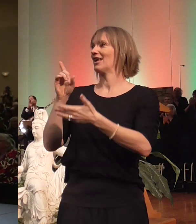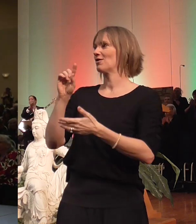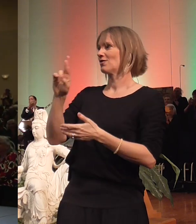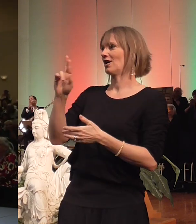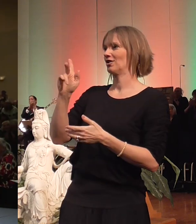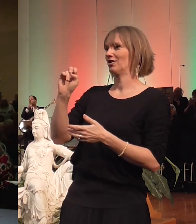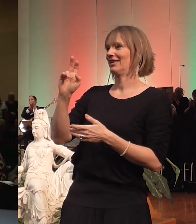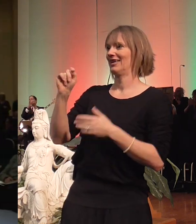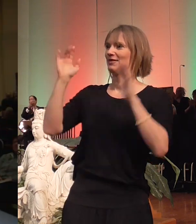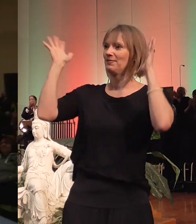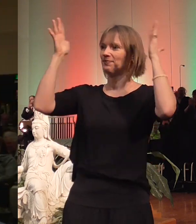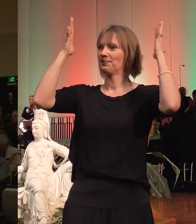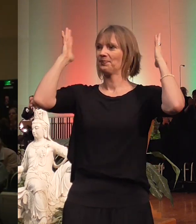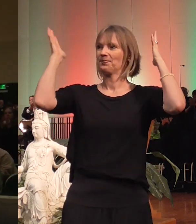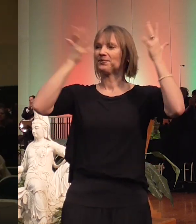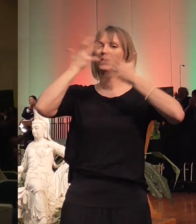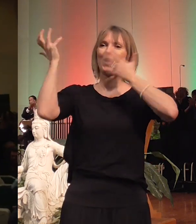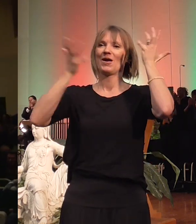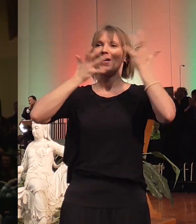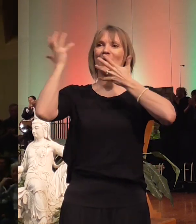Kent.